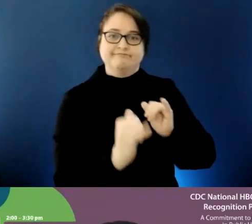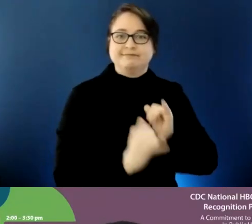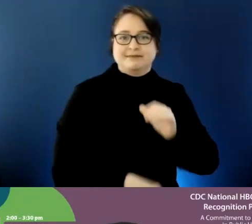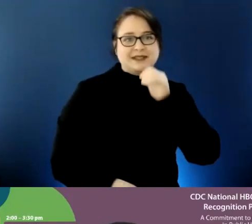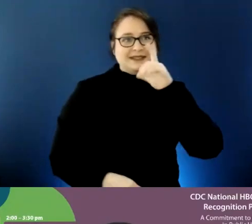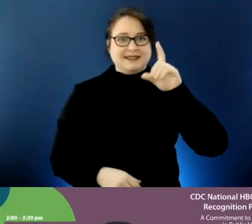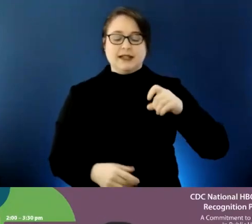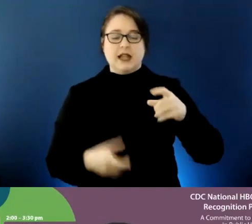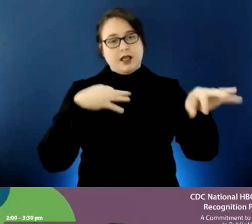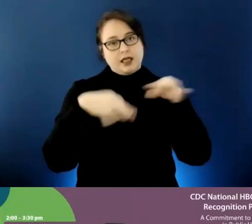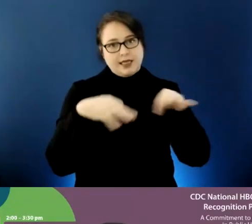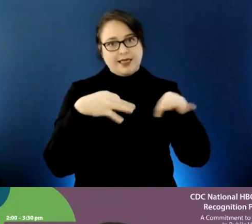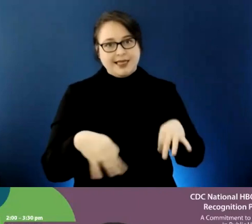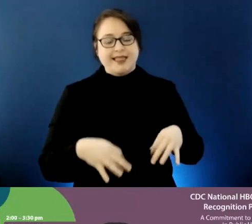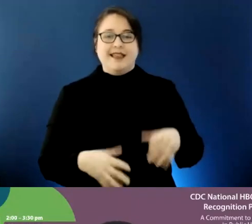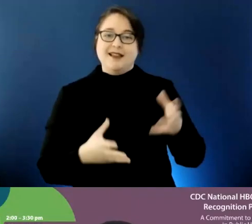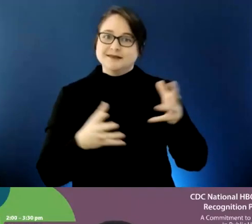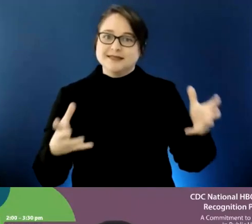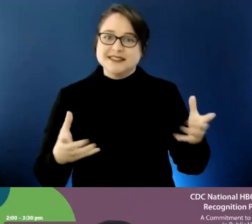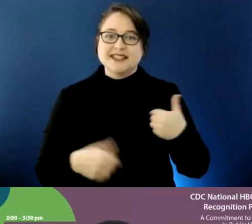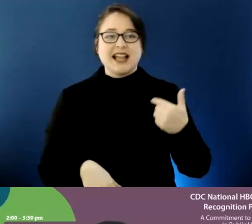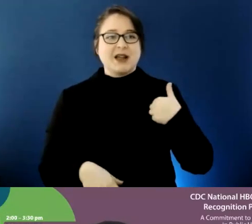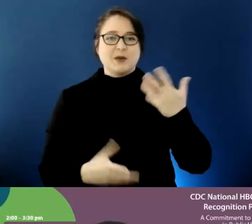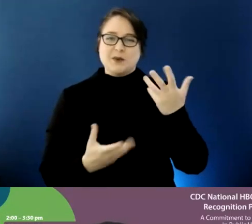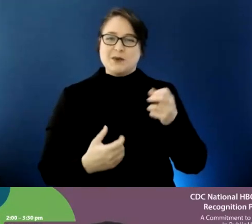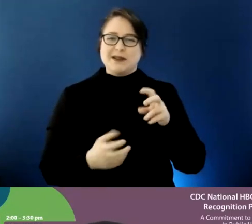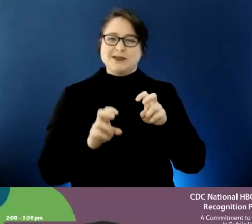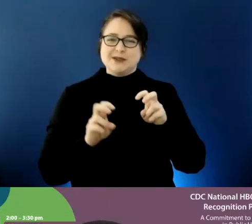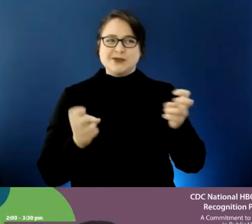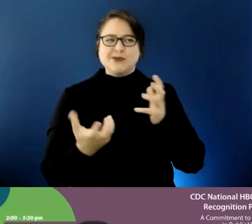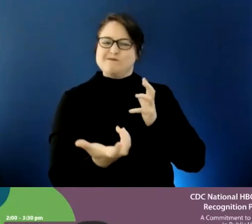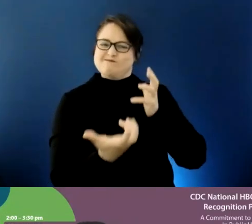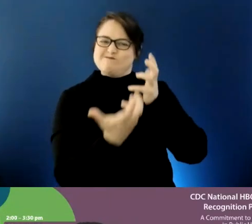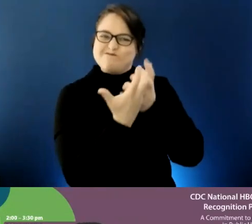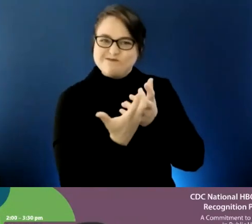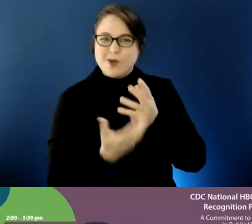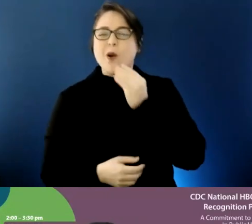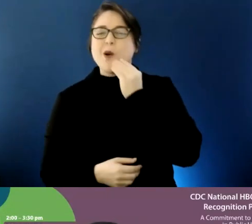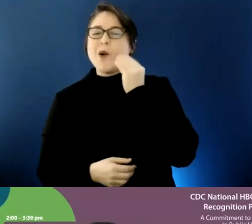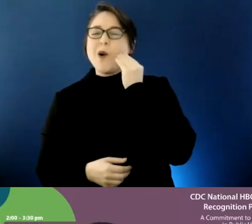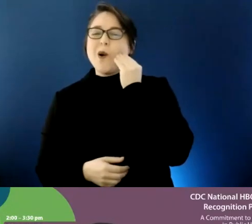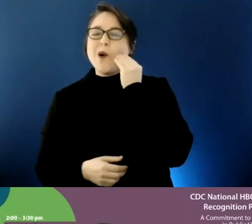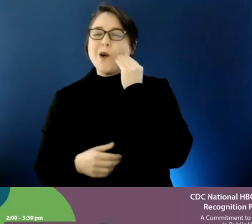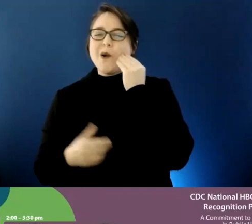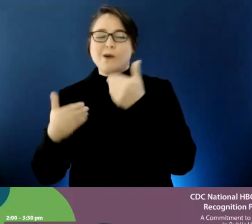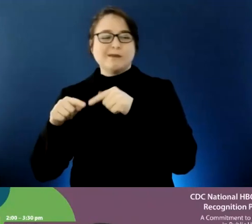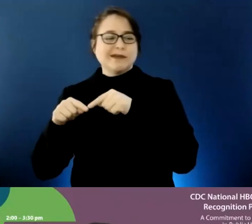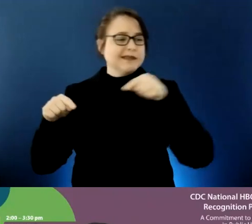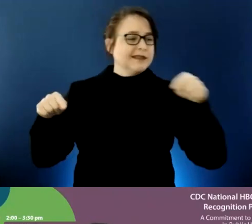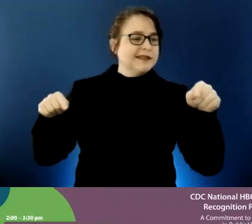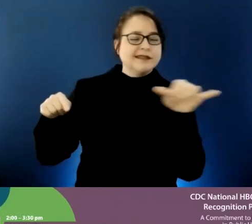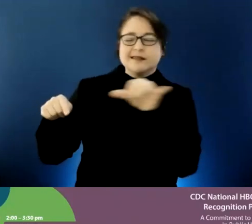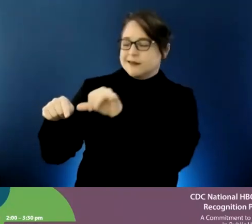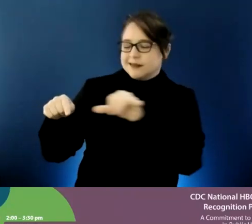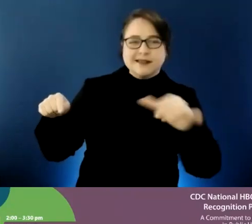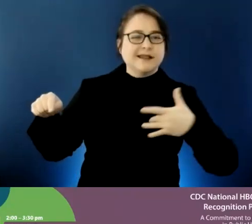to, fit in. I wanted a home away from home, like not just like within like a